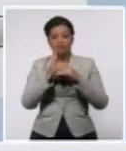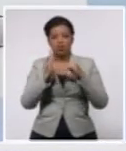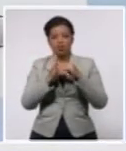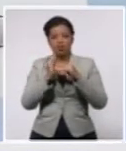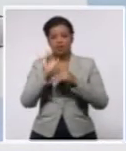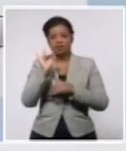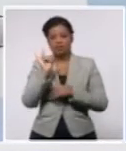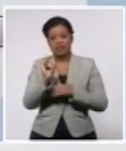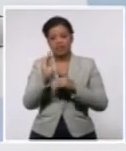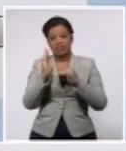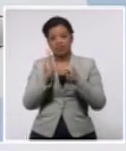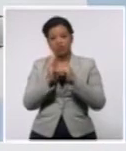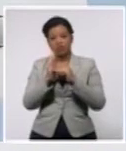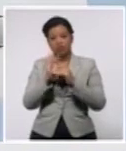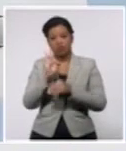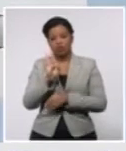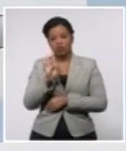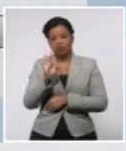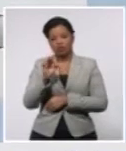regrettably,